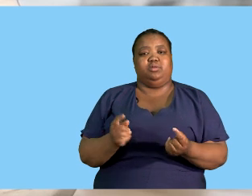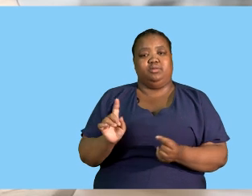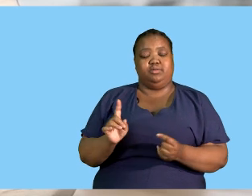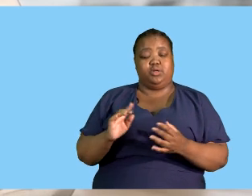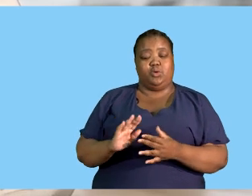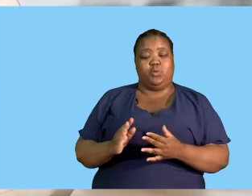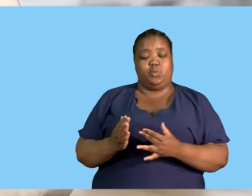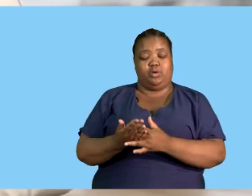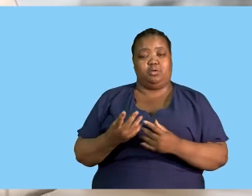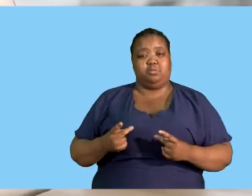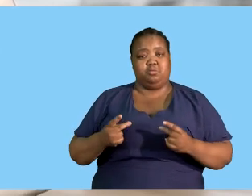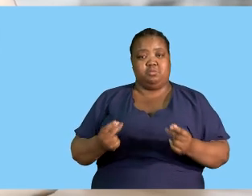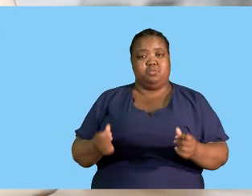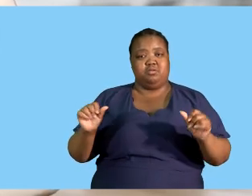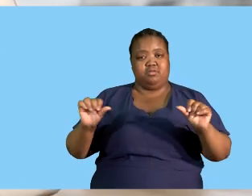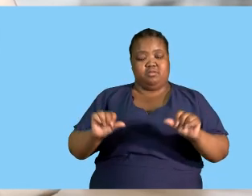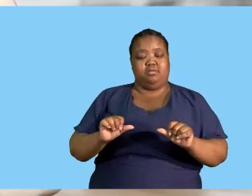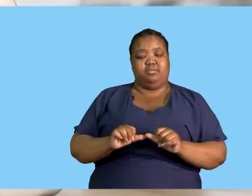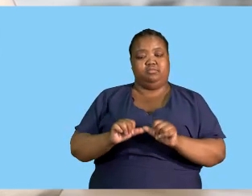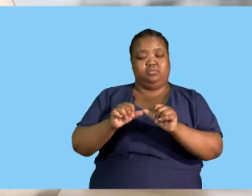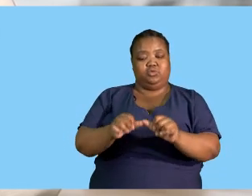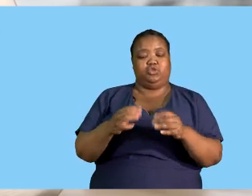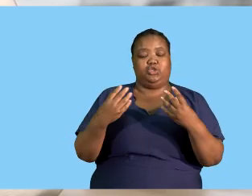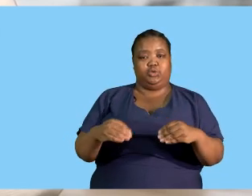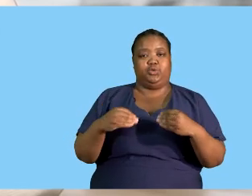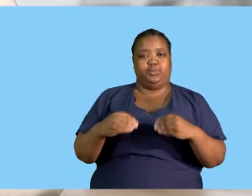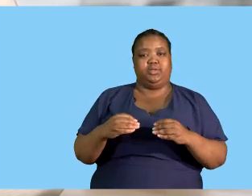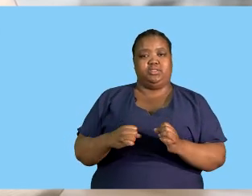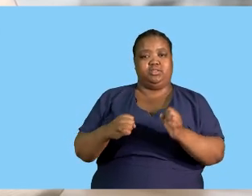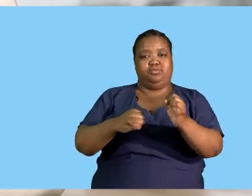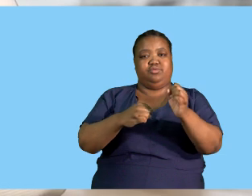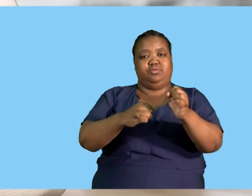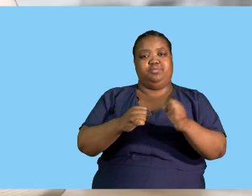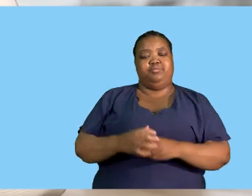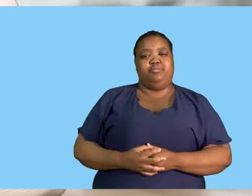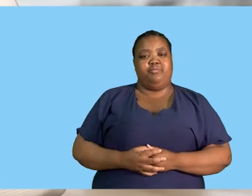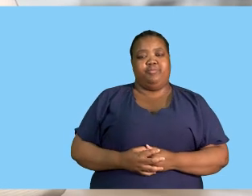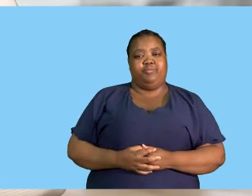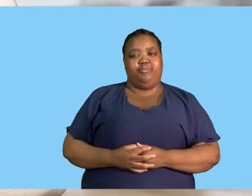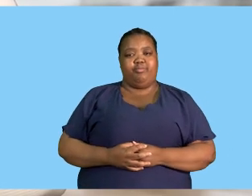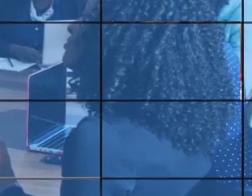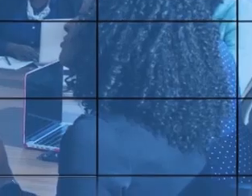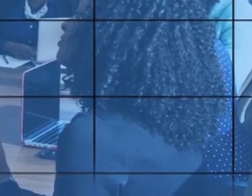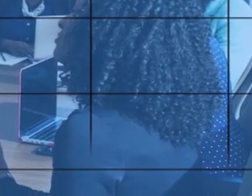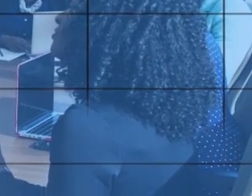back, we will continue with our business strategies or the lesson. I'll see you just after the break.